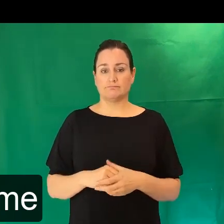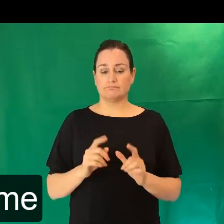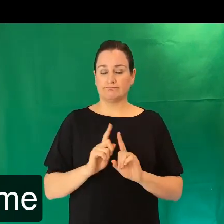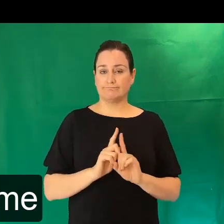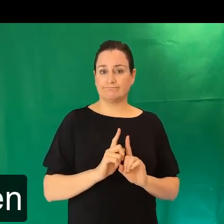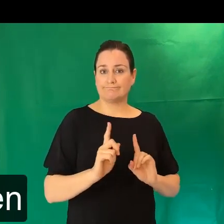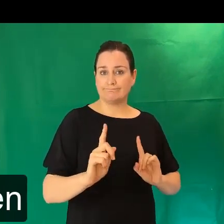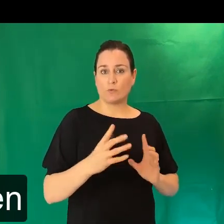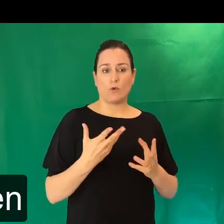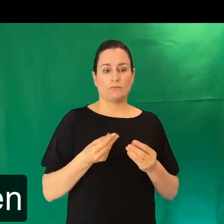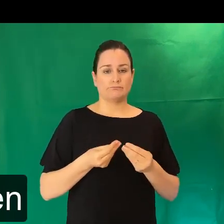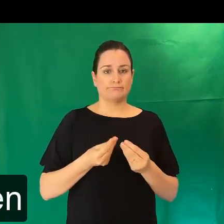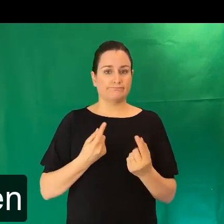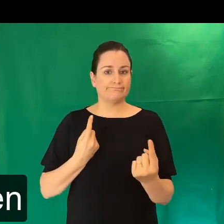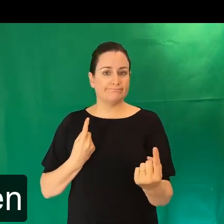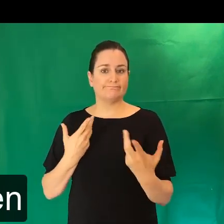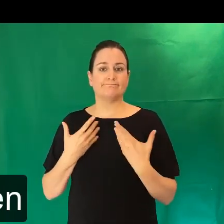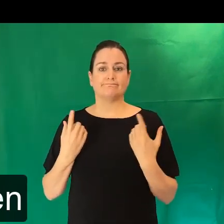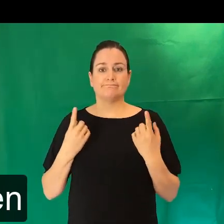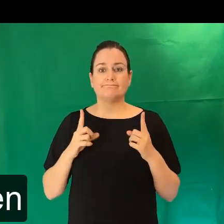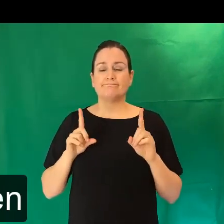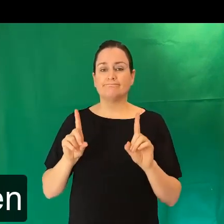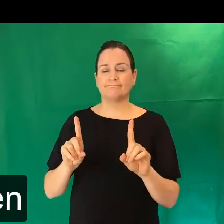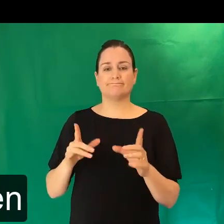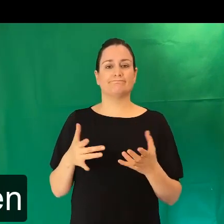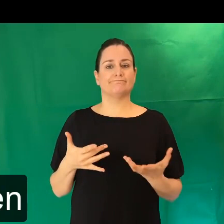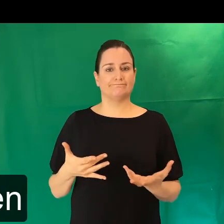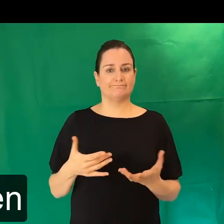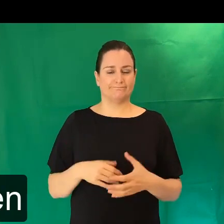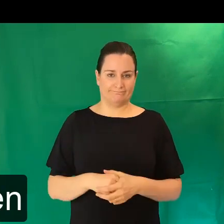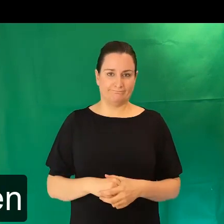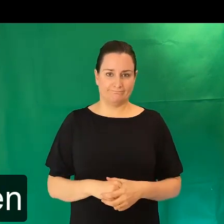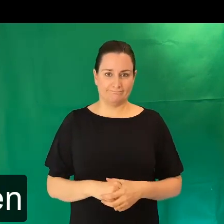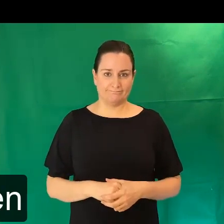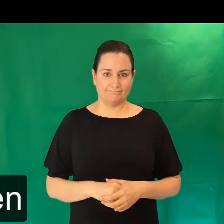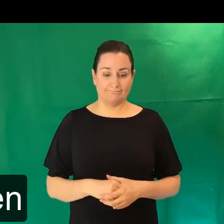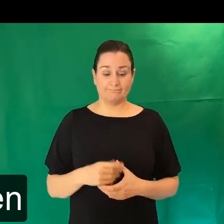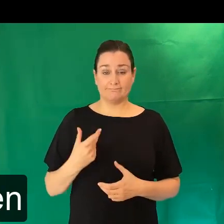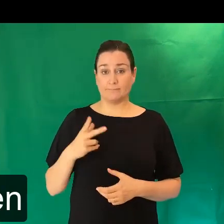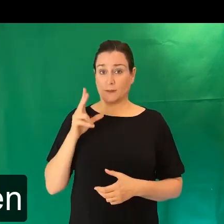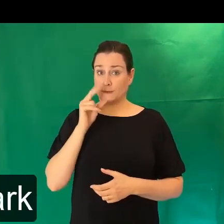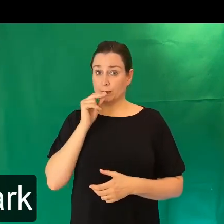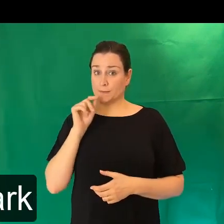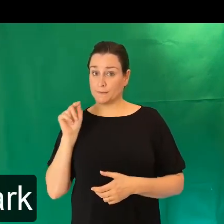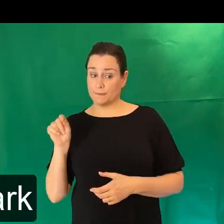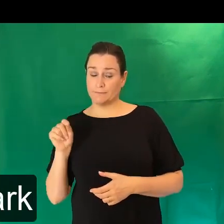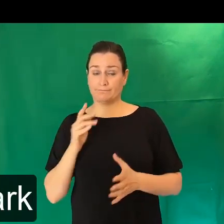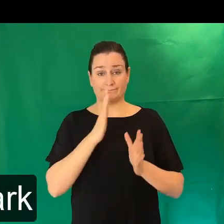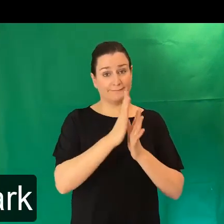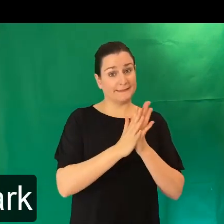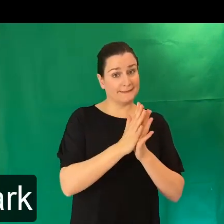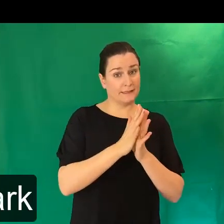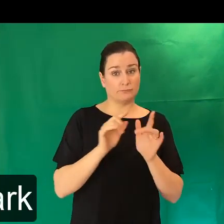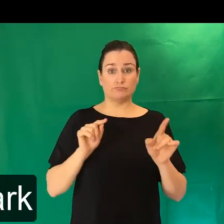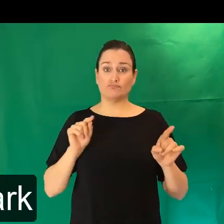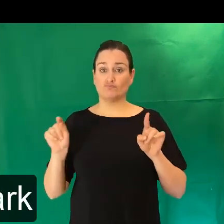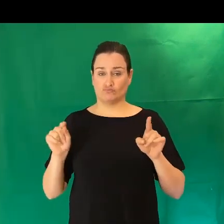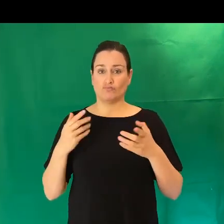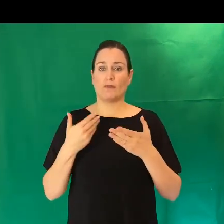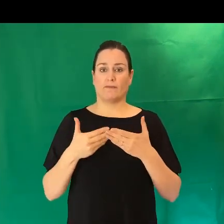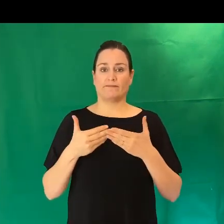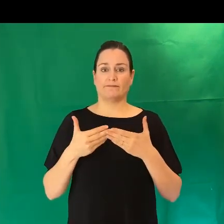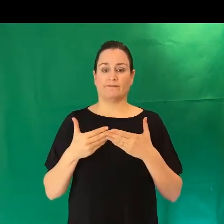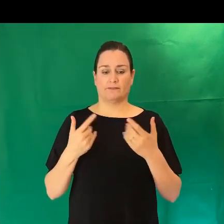same and differences in syntax. So spoken languages and sign languages can